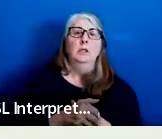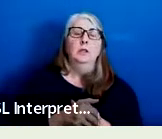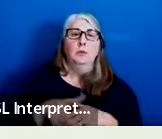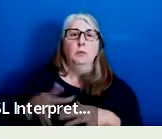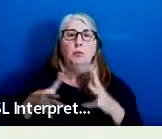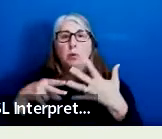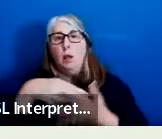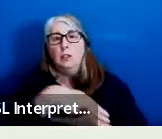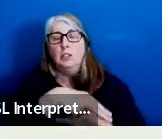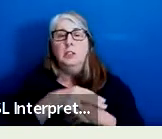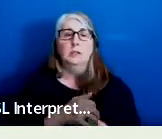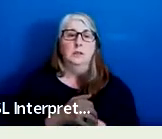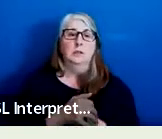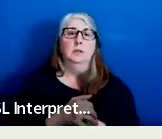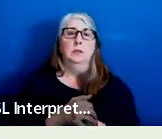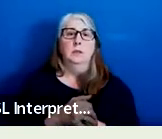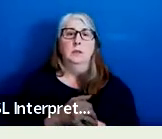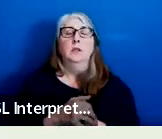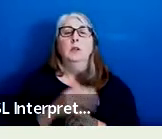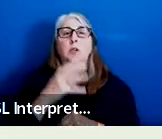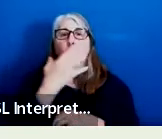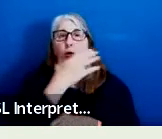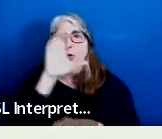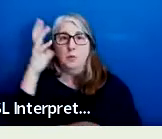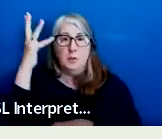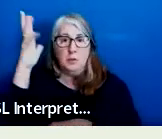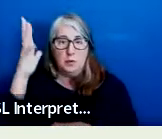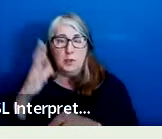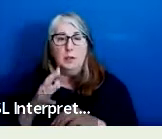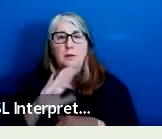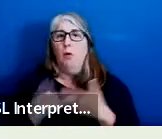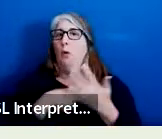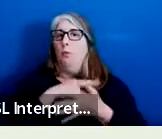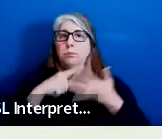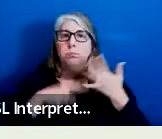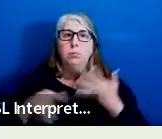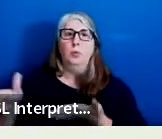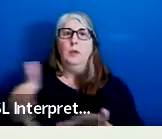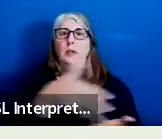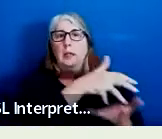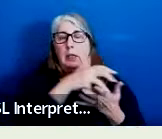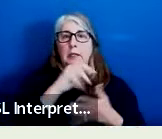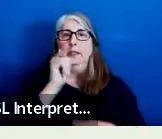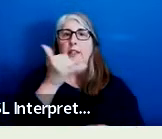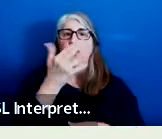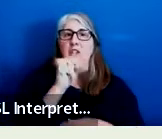live and cut Christmas trees are collected January through December.